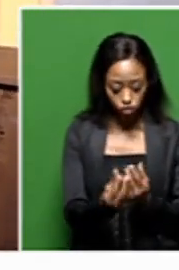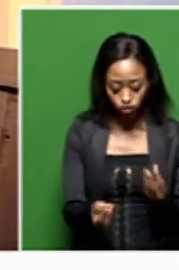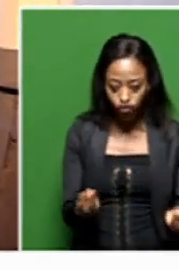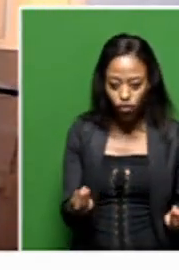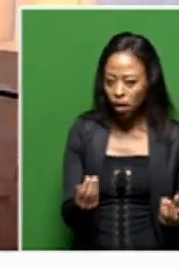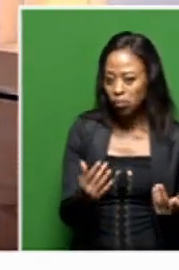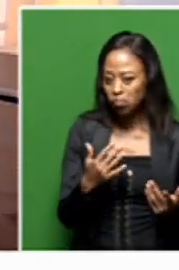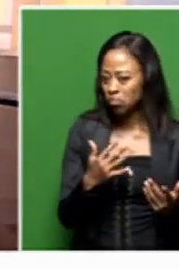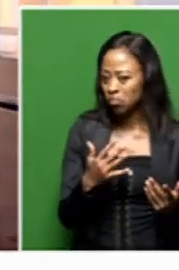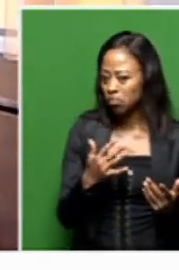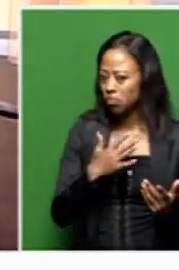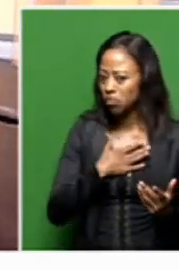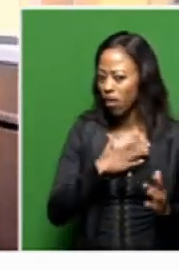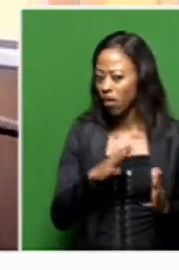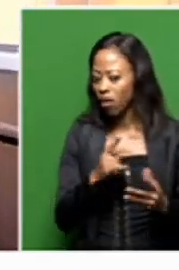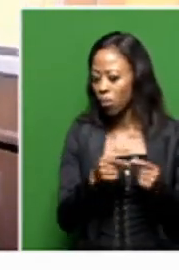to the vaccine?